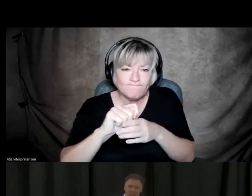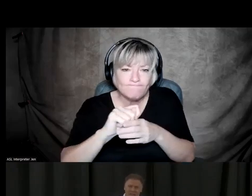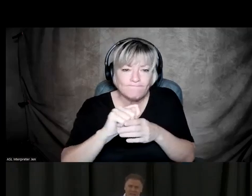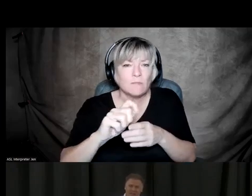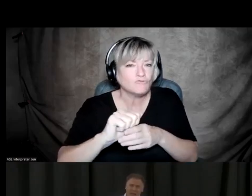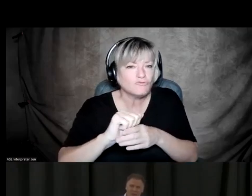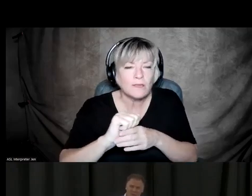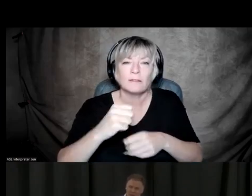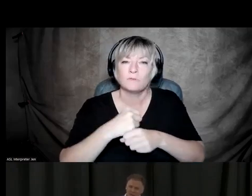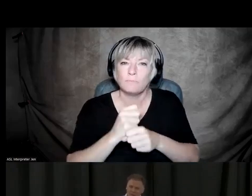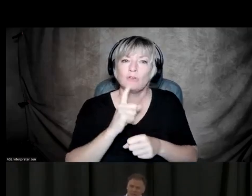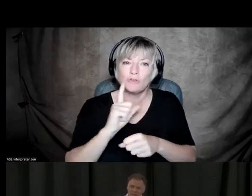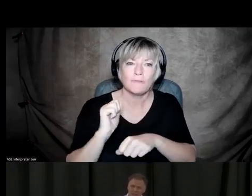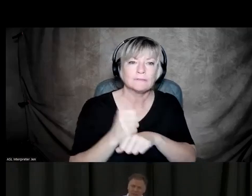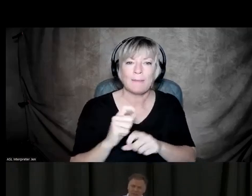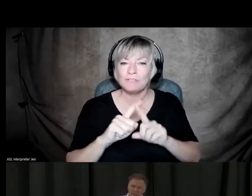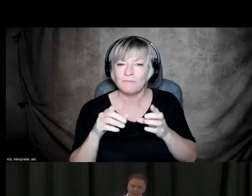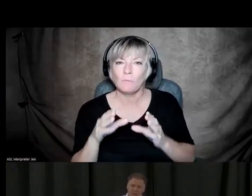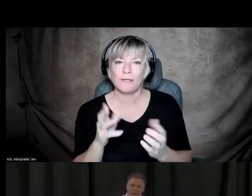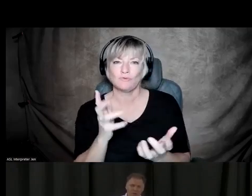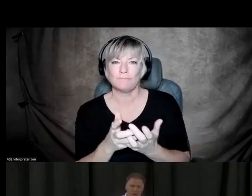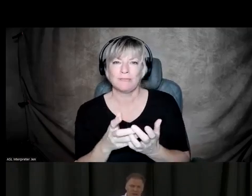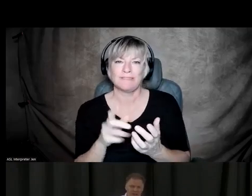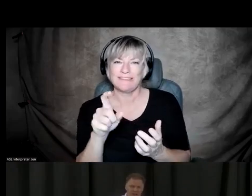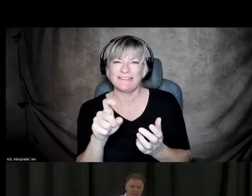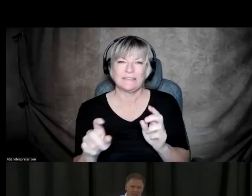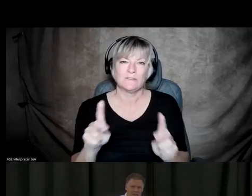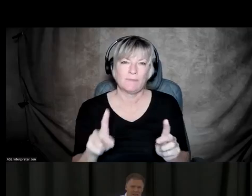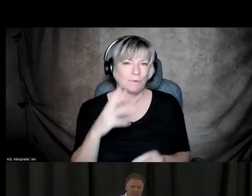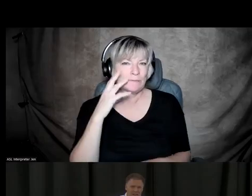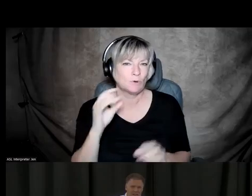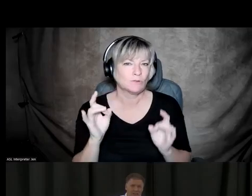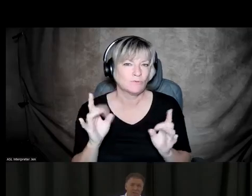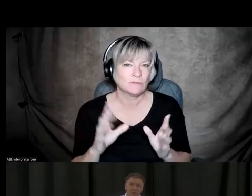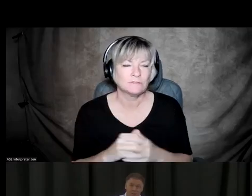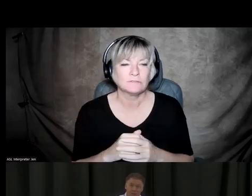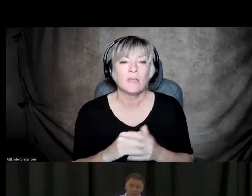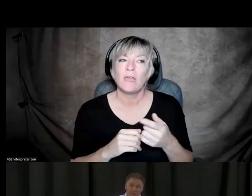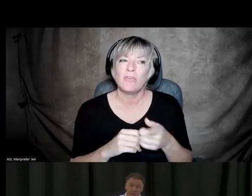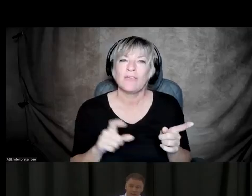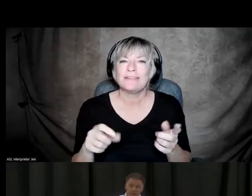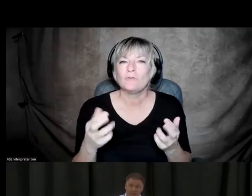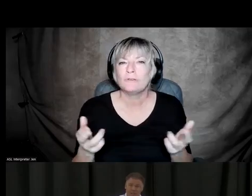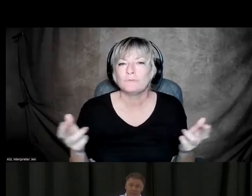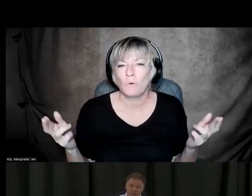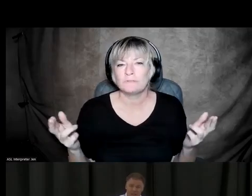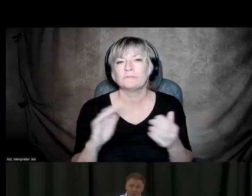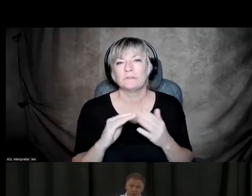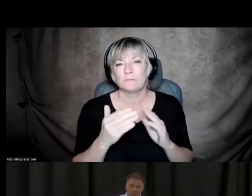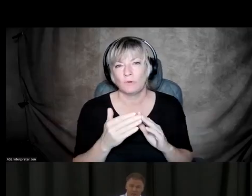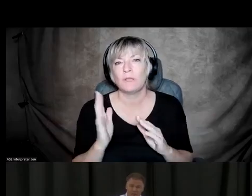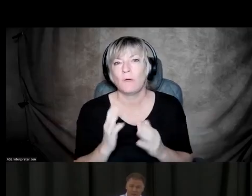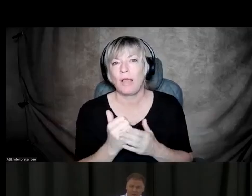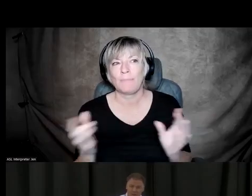can establish ways to meet the needs of individuals going through crisis. And they need resources in that community to connect them so we